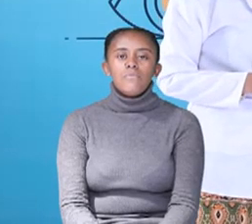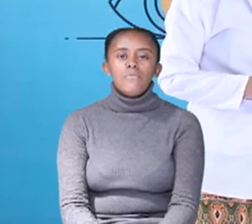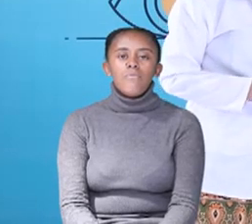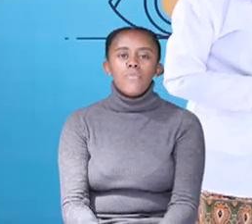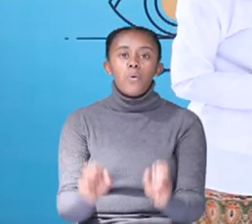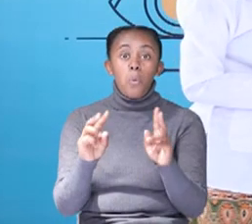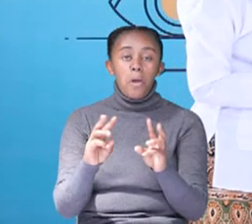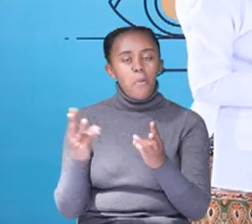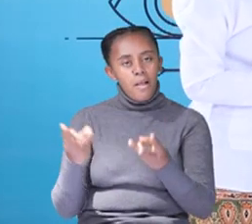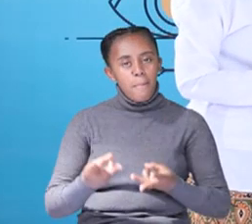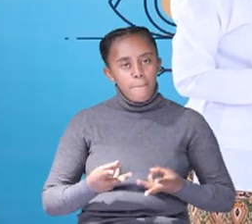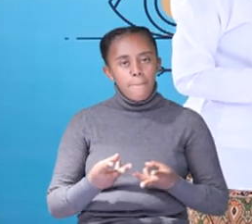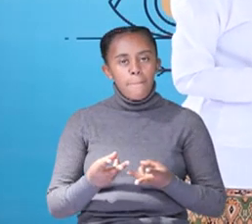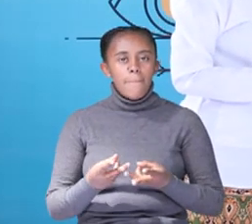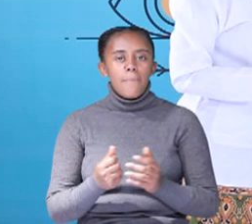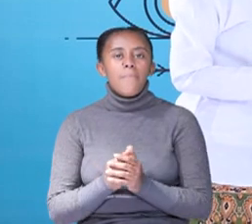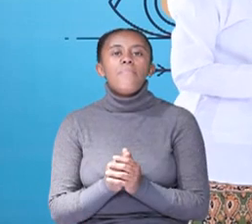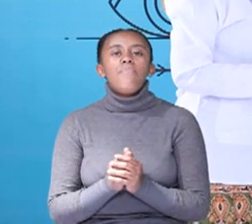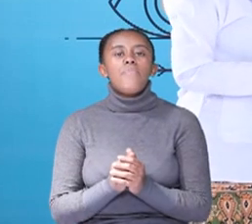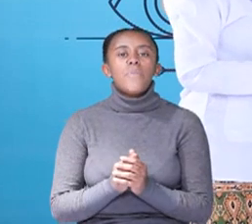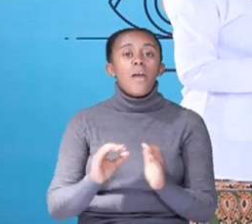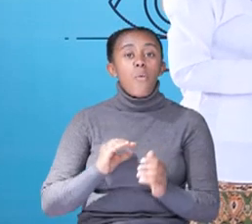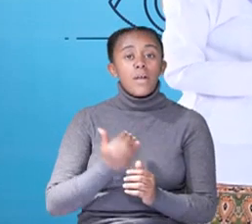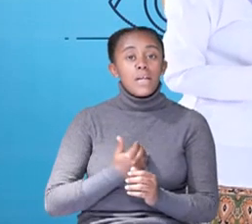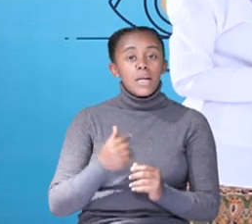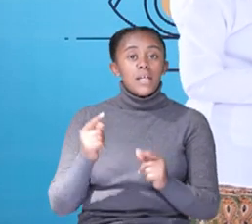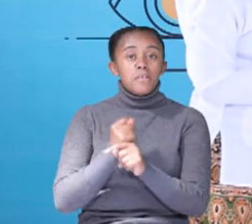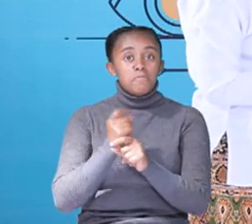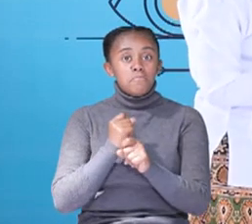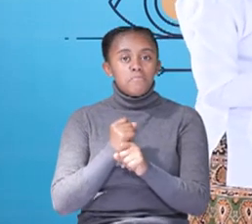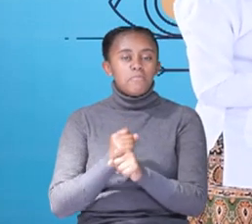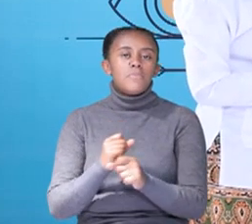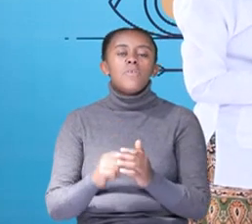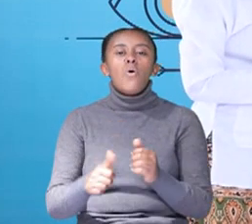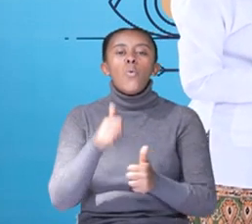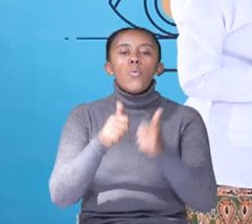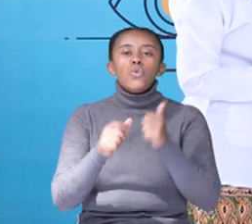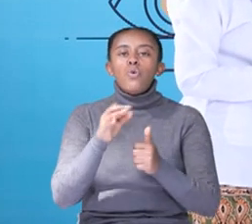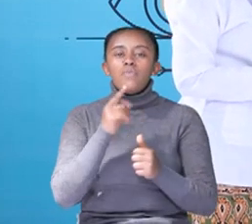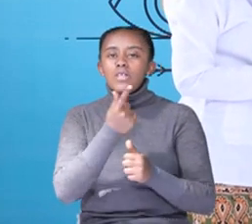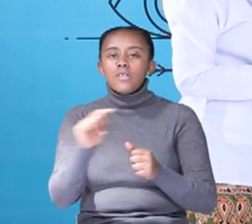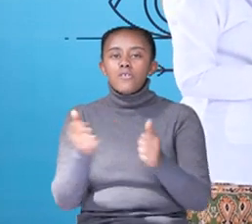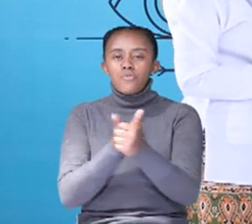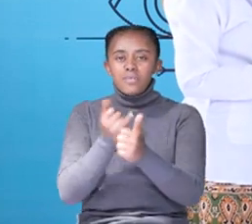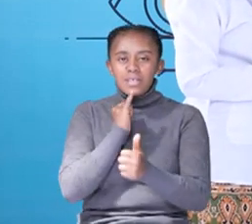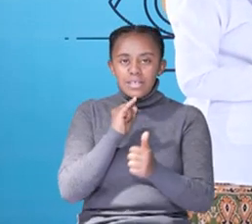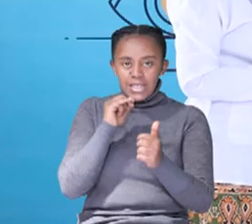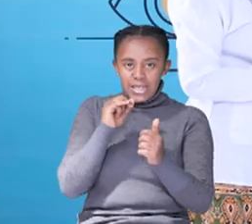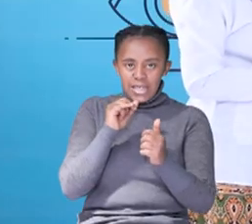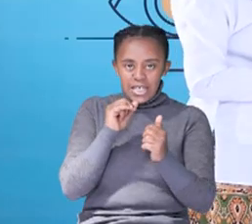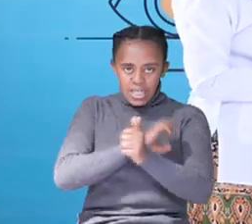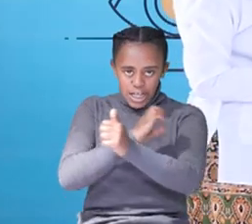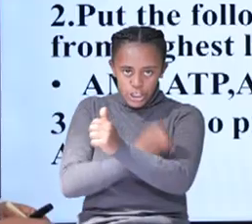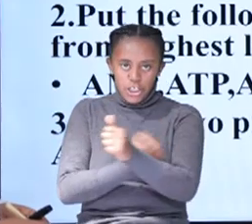Okay, welcome back, students. Our activity says which of the following is called energy